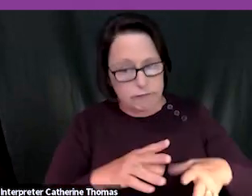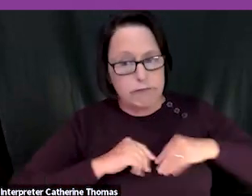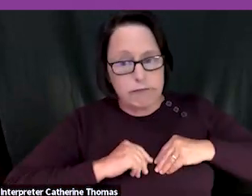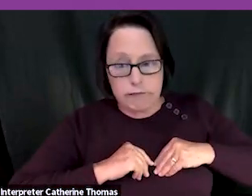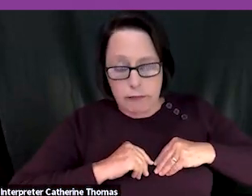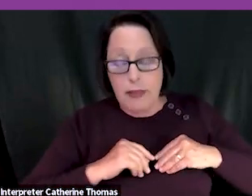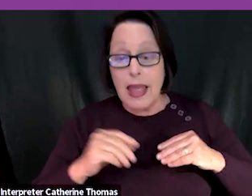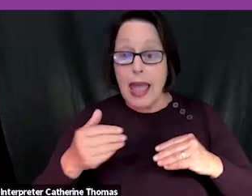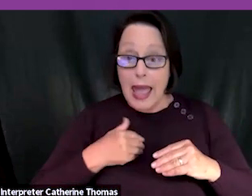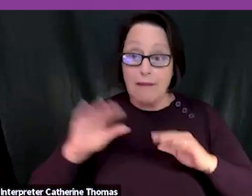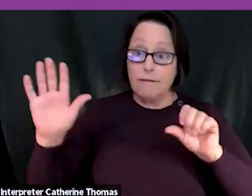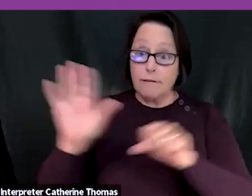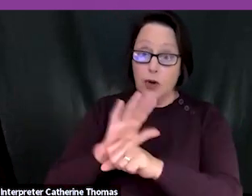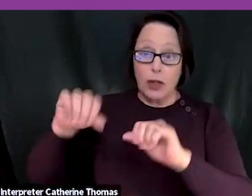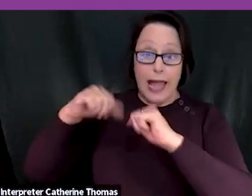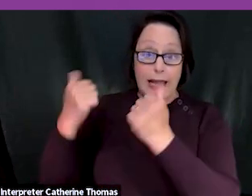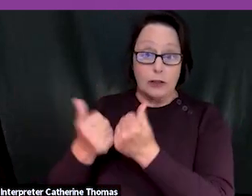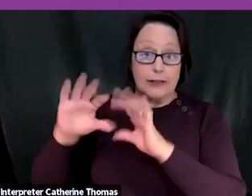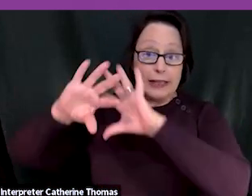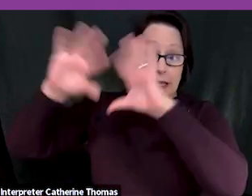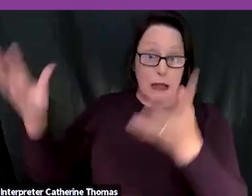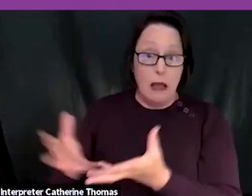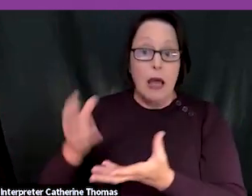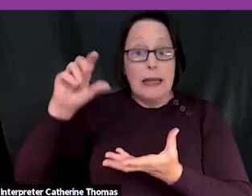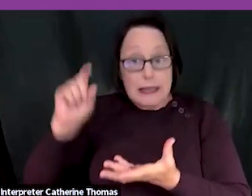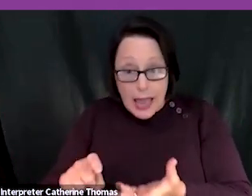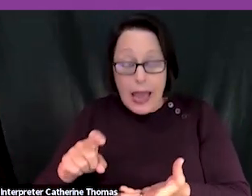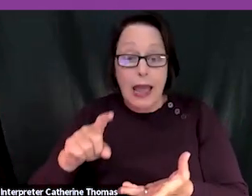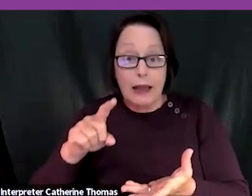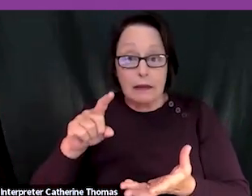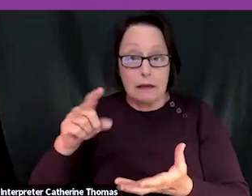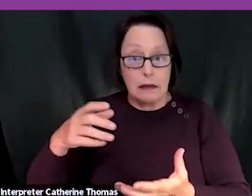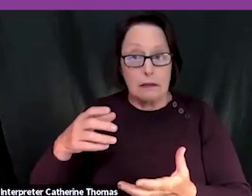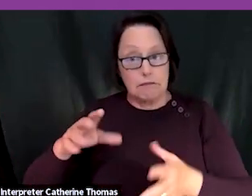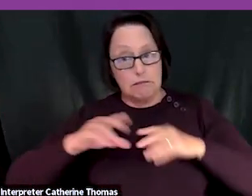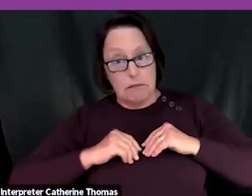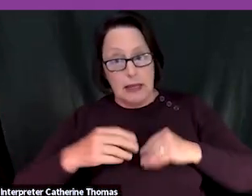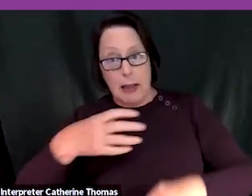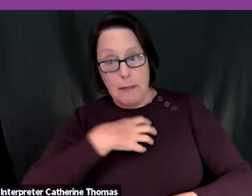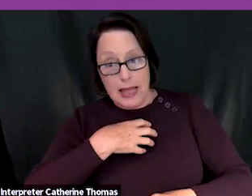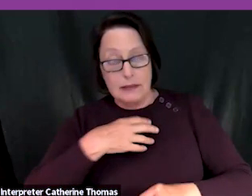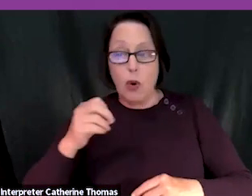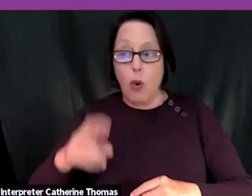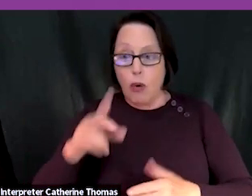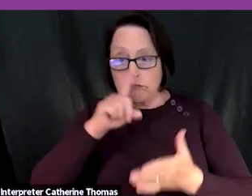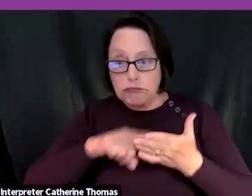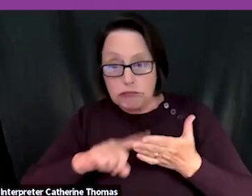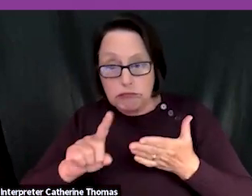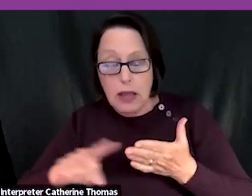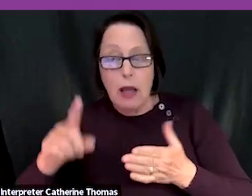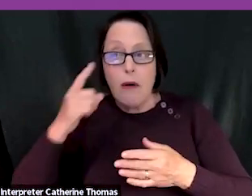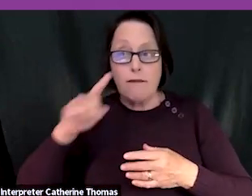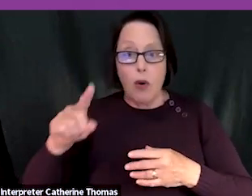agency-wide complaint and investigative process specifically for language access,